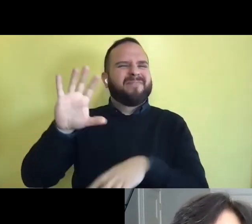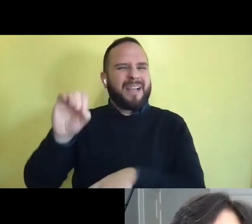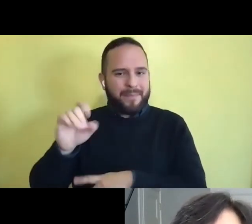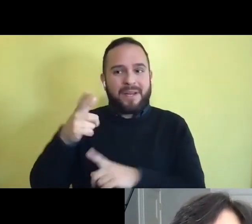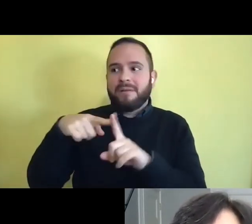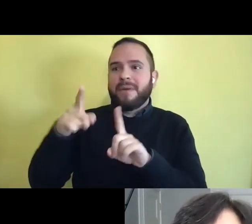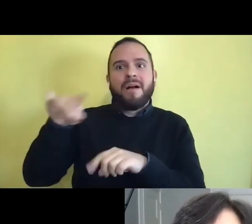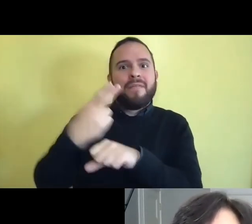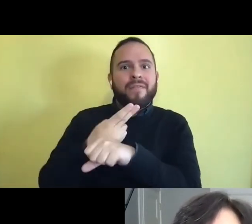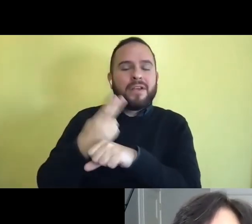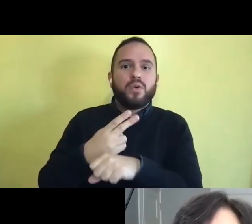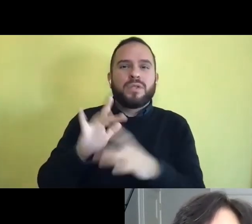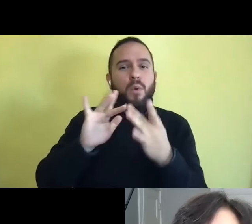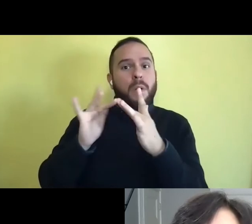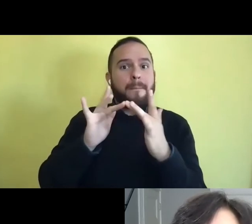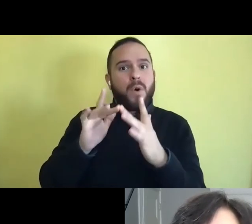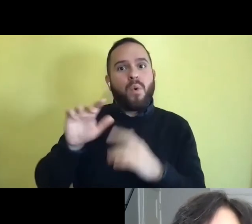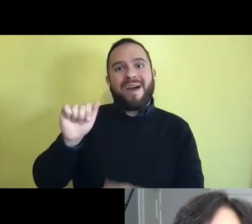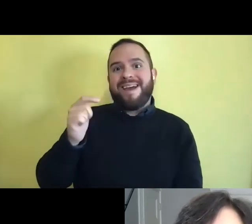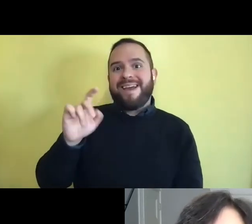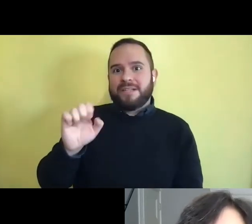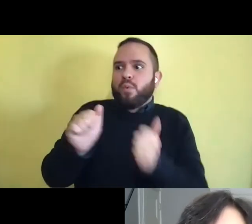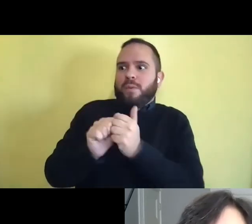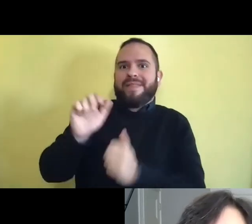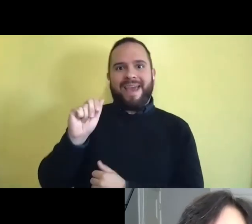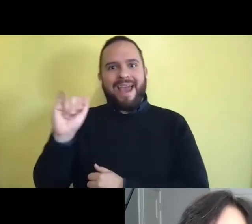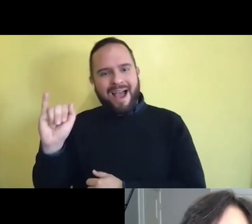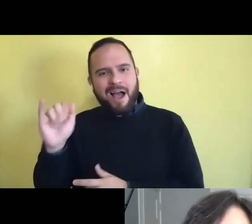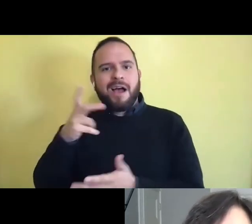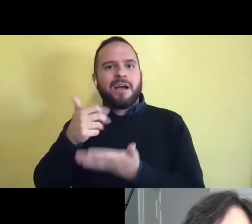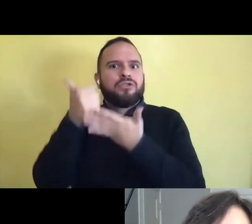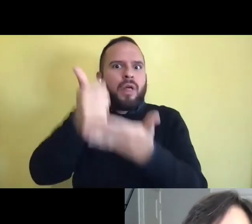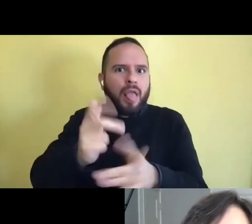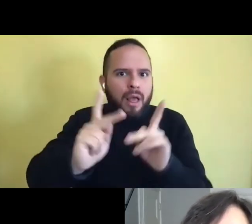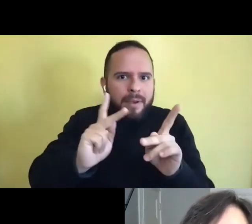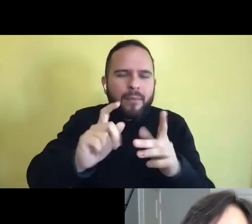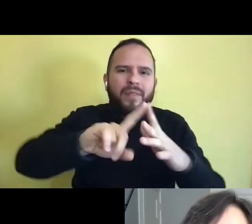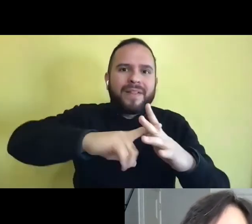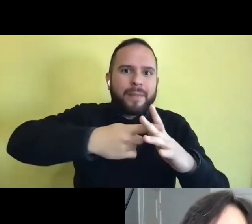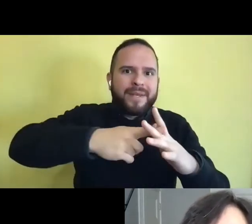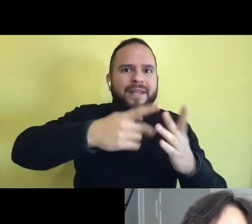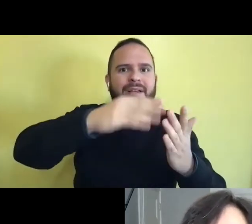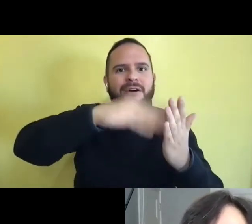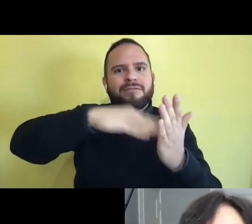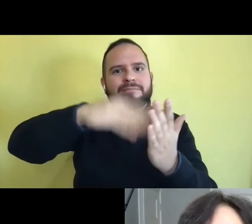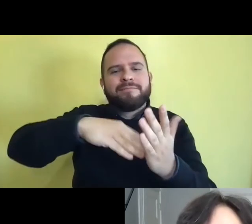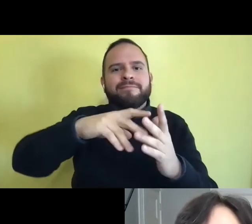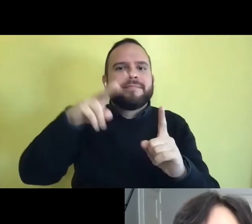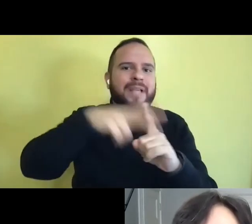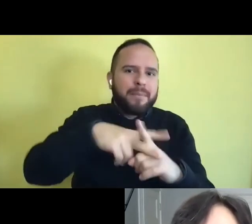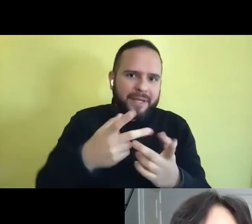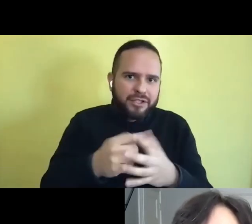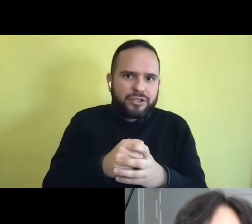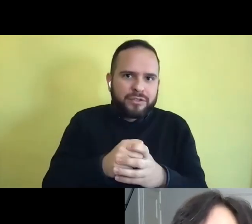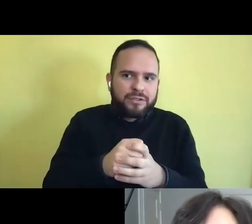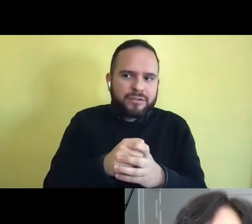remote agent along with AI to, for example, to help people in the beginning. The application is to help people who are blind